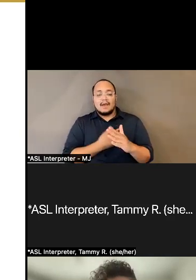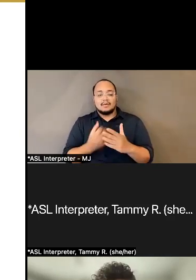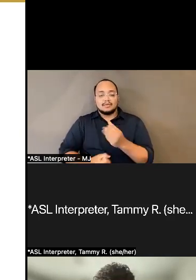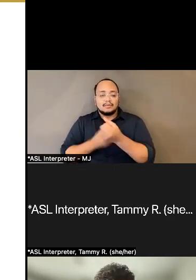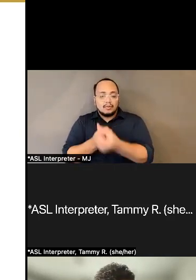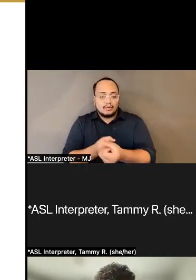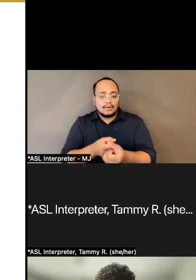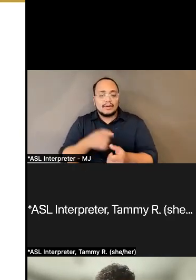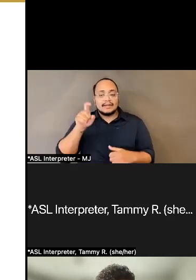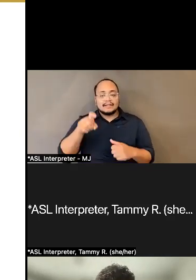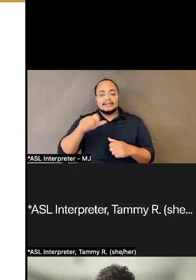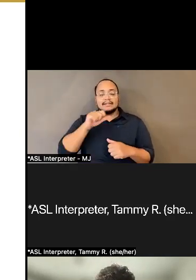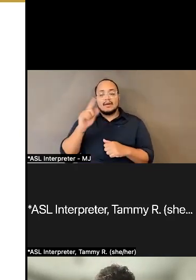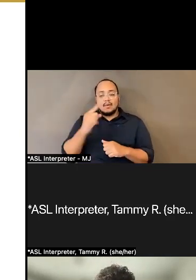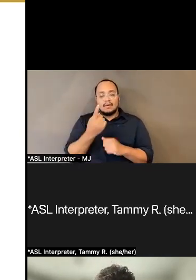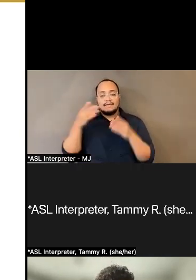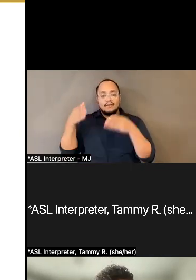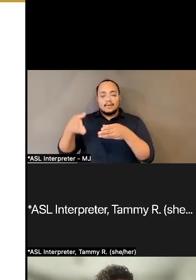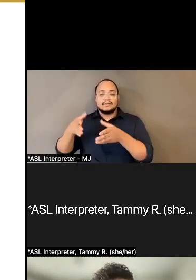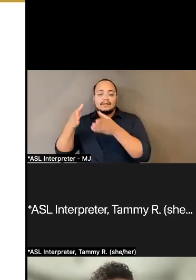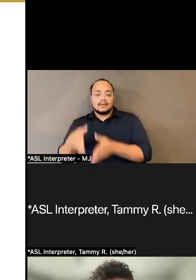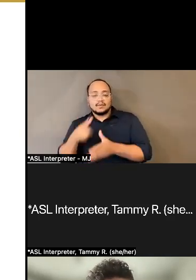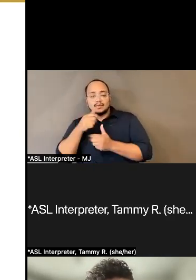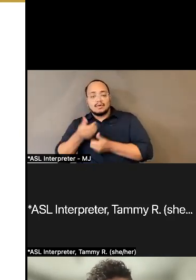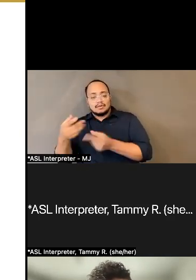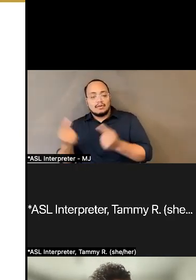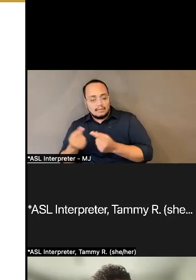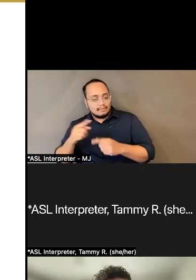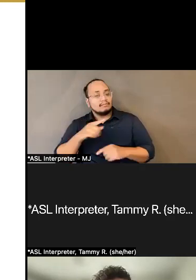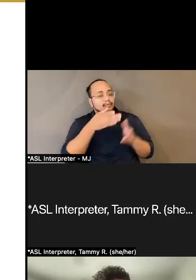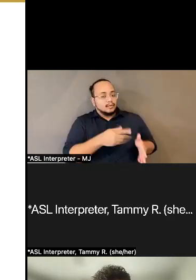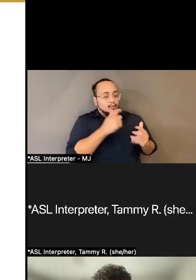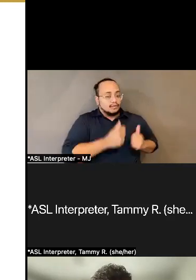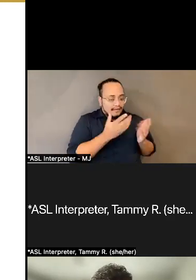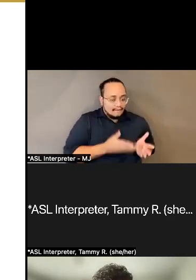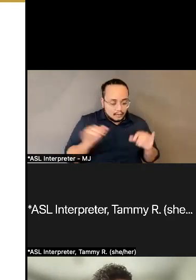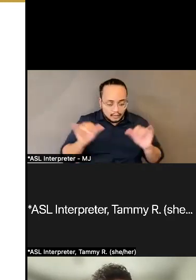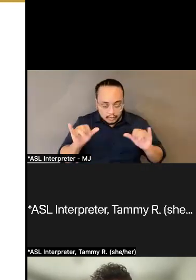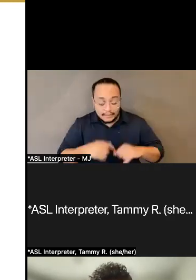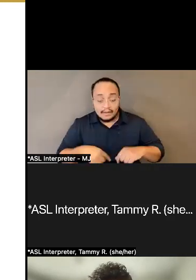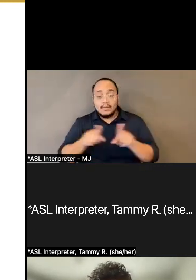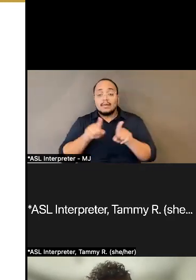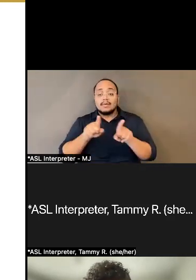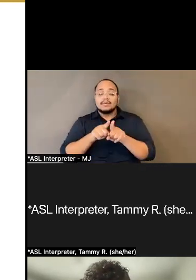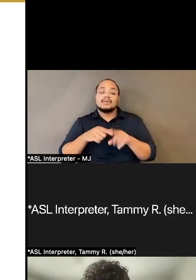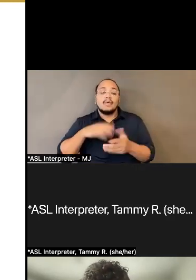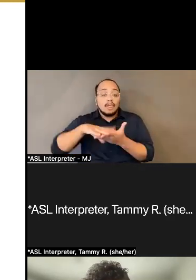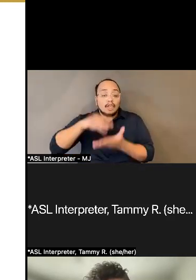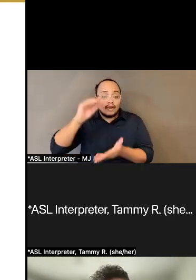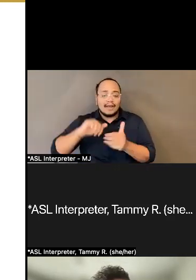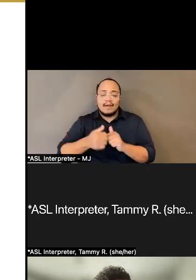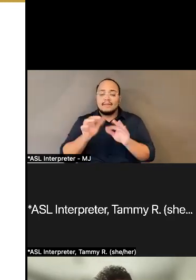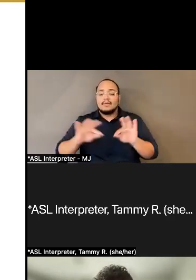beyond the partner that is causing the harm. We also heard about the importance of trusting